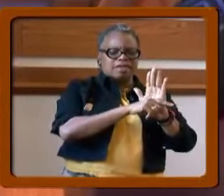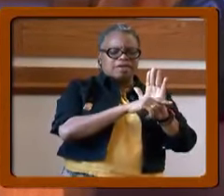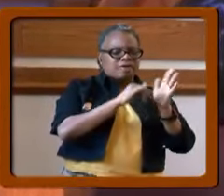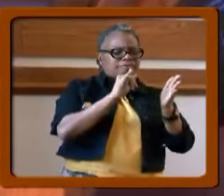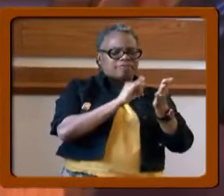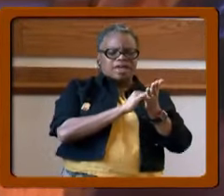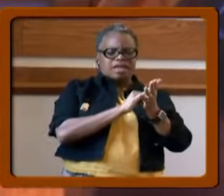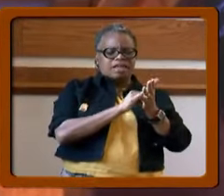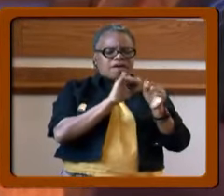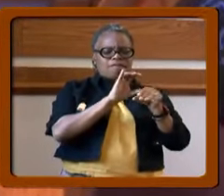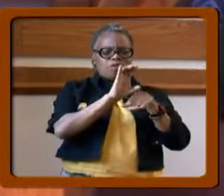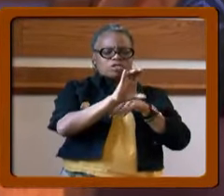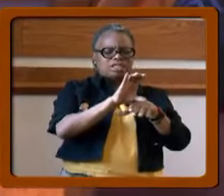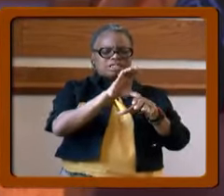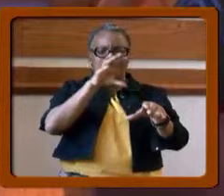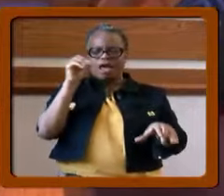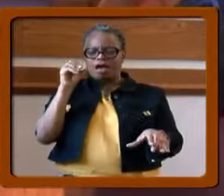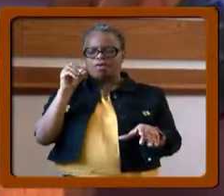comfort zones.